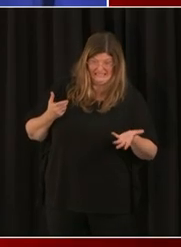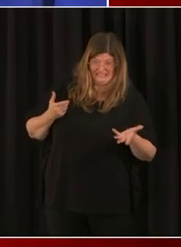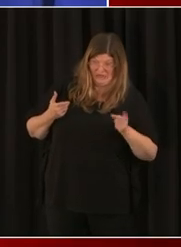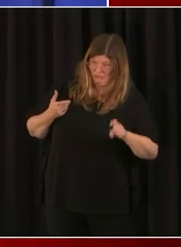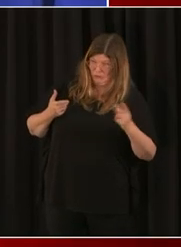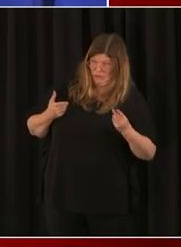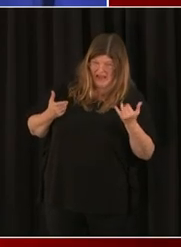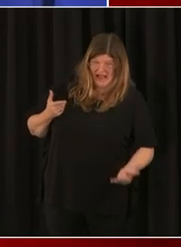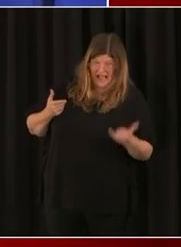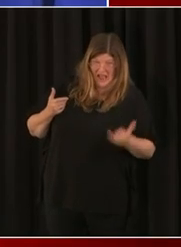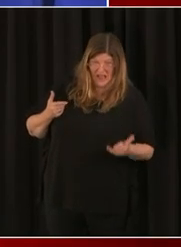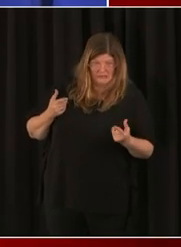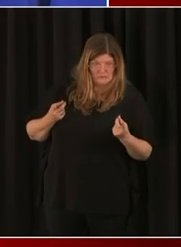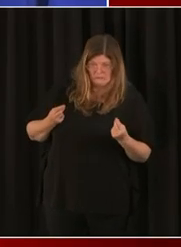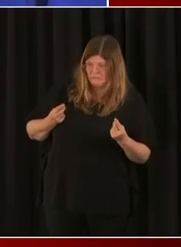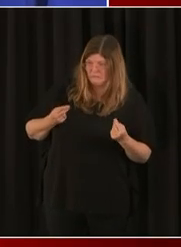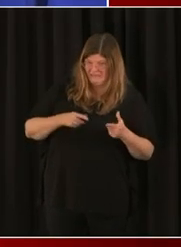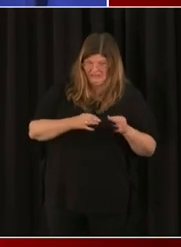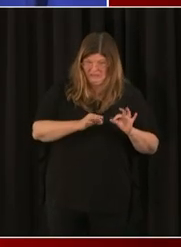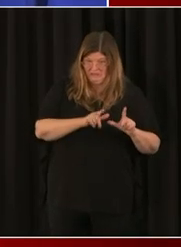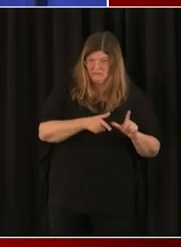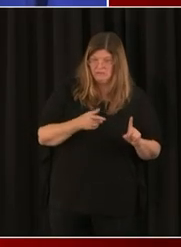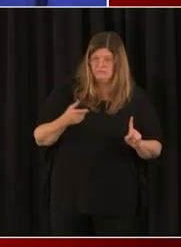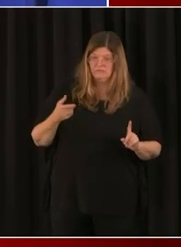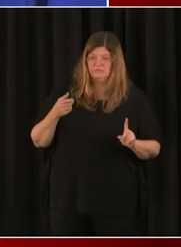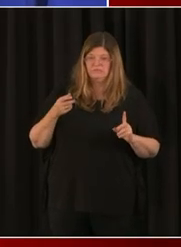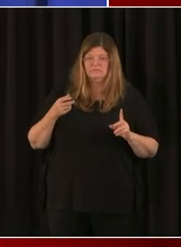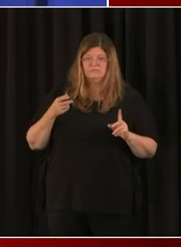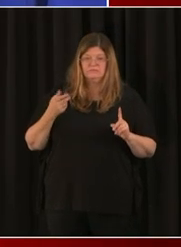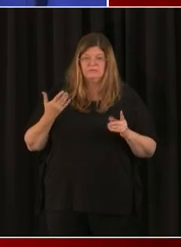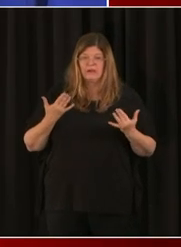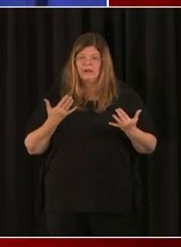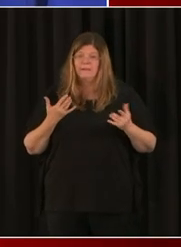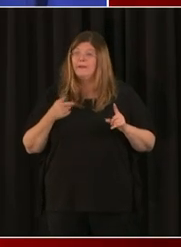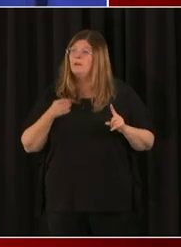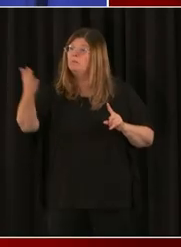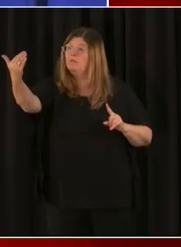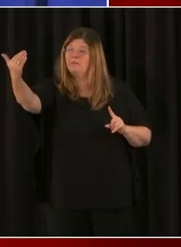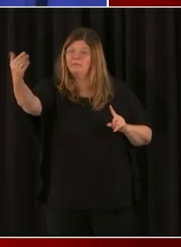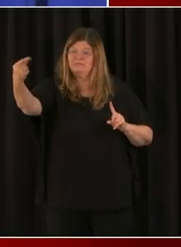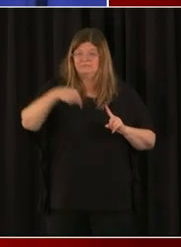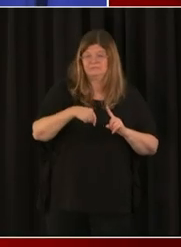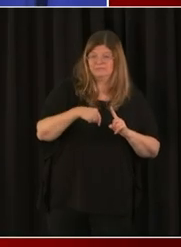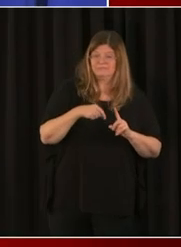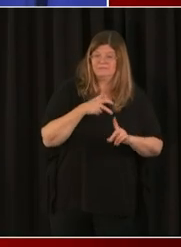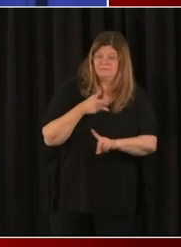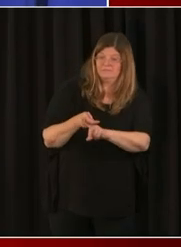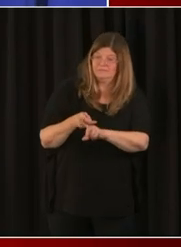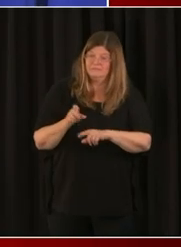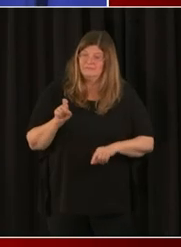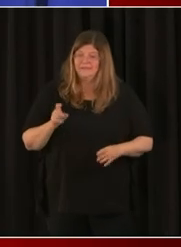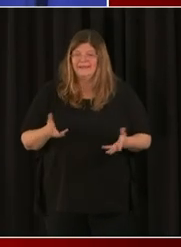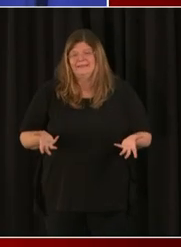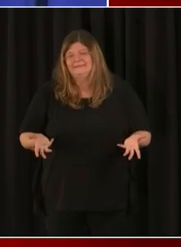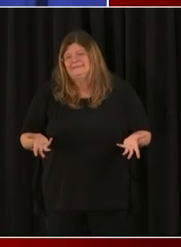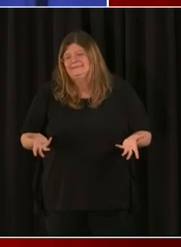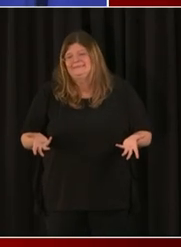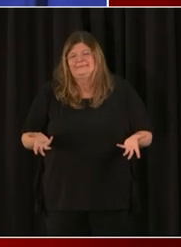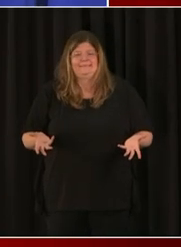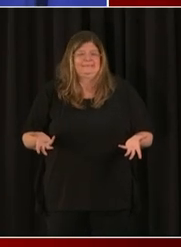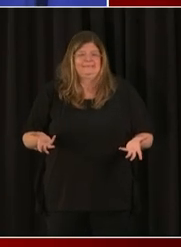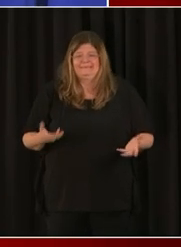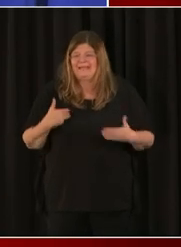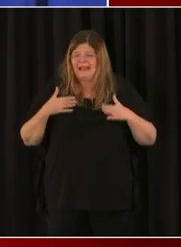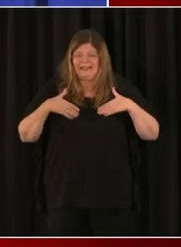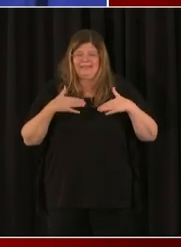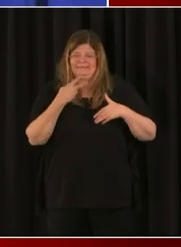be used. But is there a concern now that people might be hanging around hoping that that might be the case for them as well? I mean, I don't know that we've seen